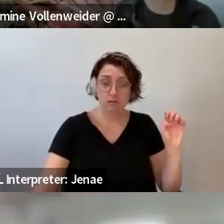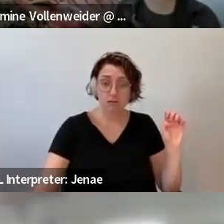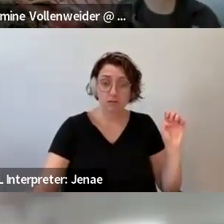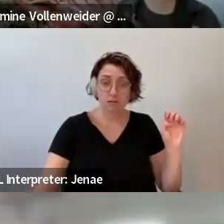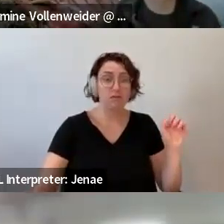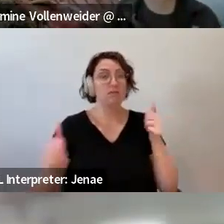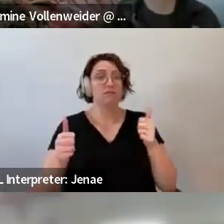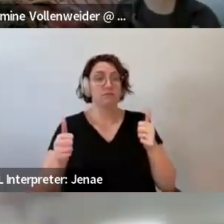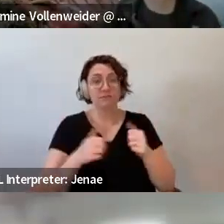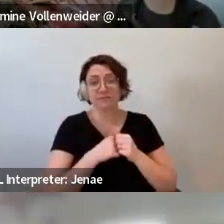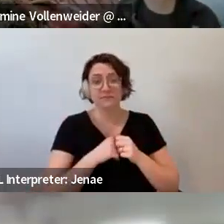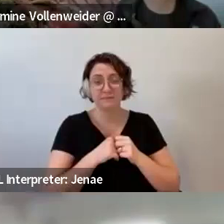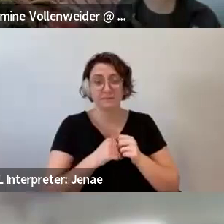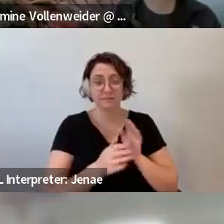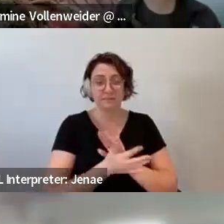Nice.